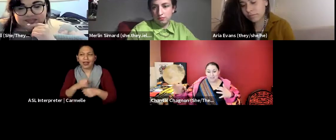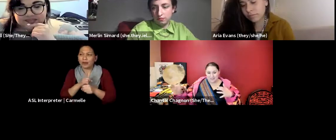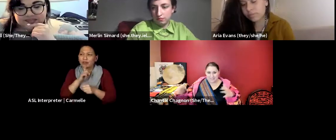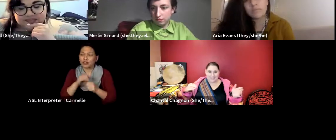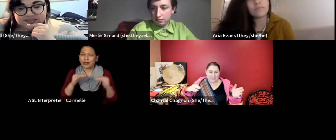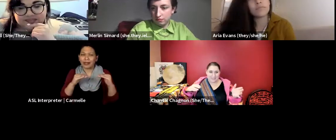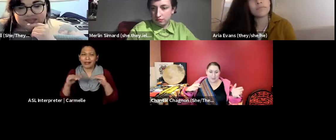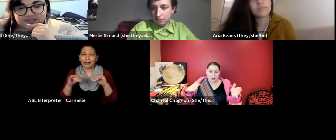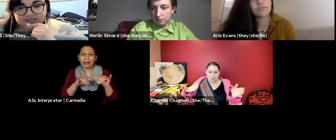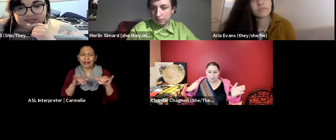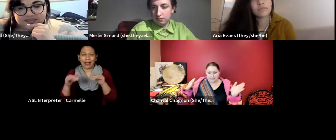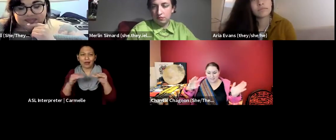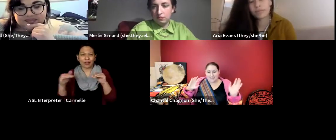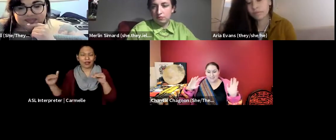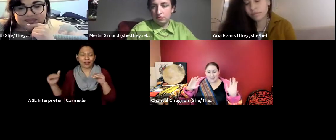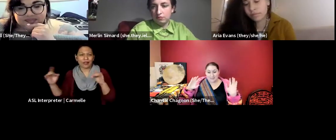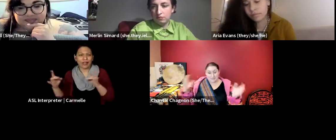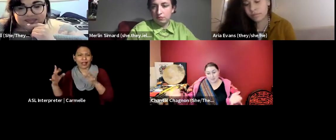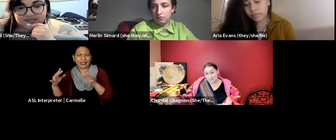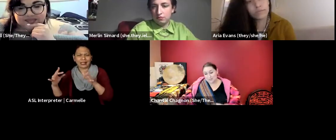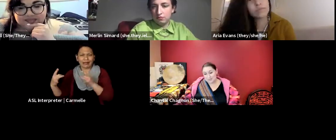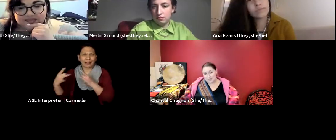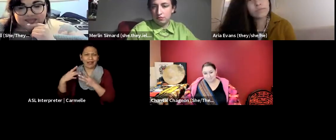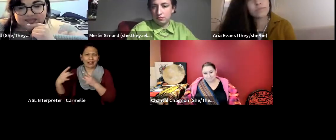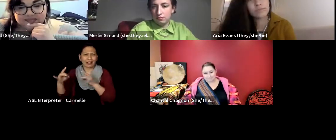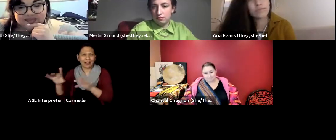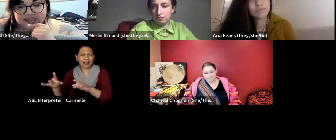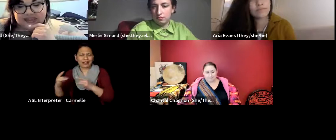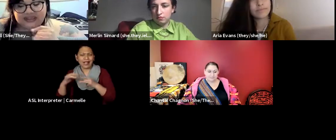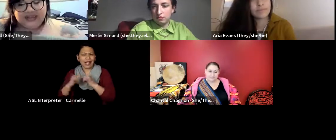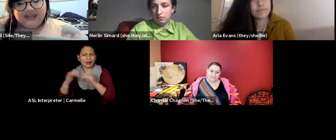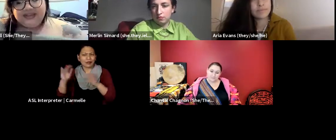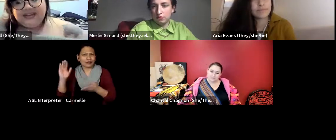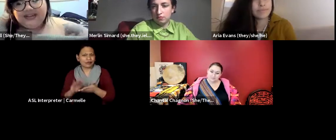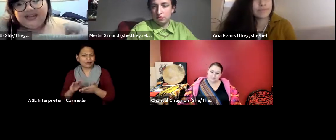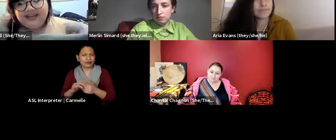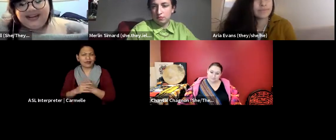be navigated and hopefully subdued?